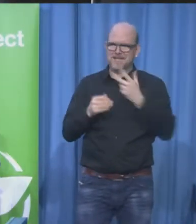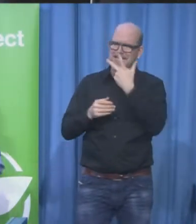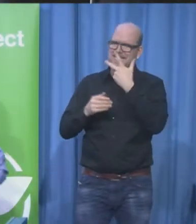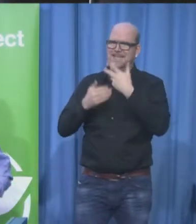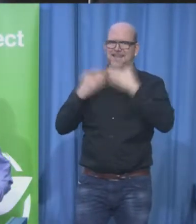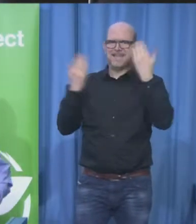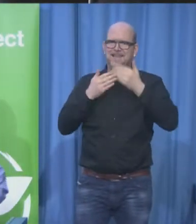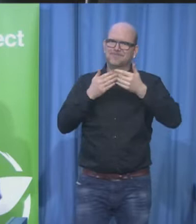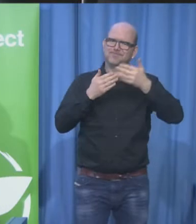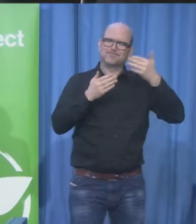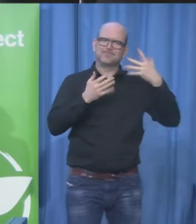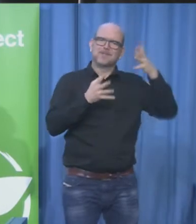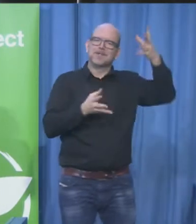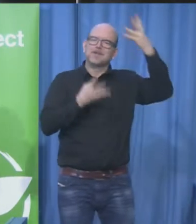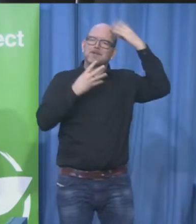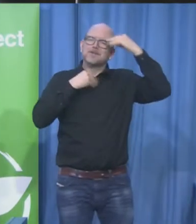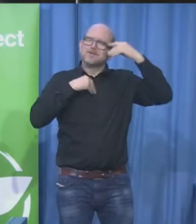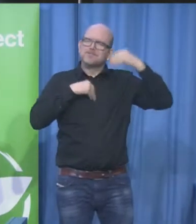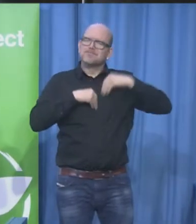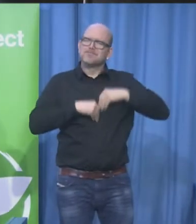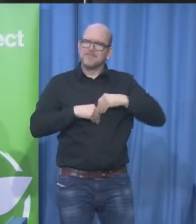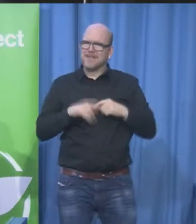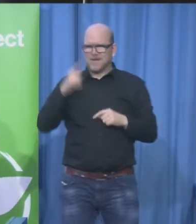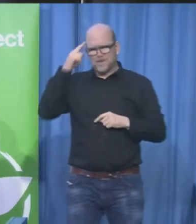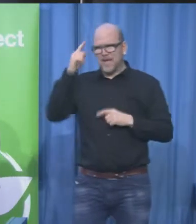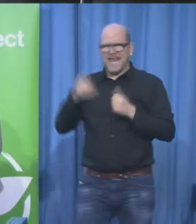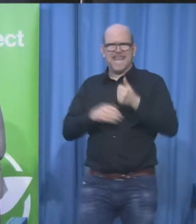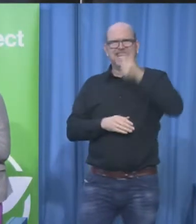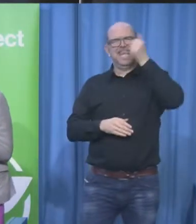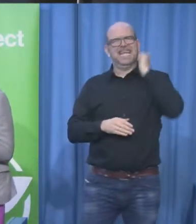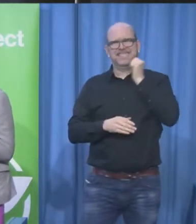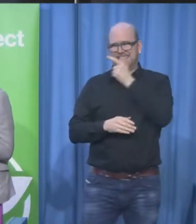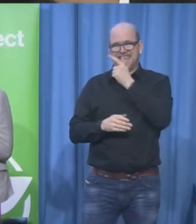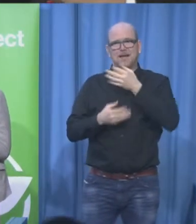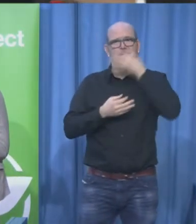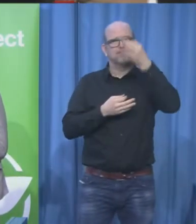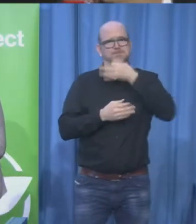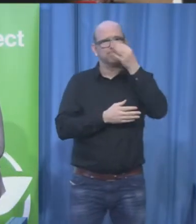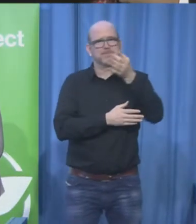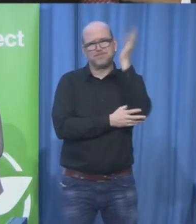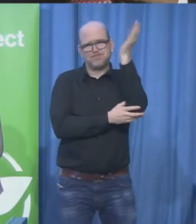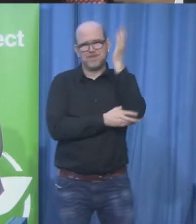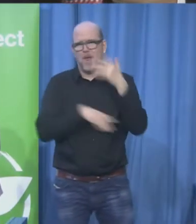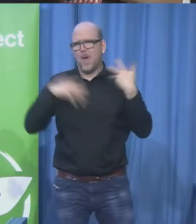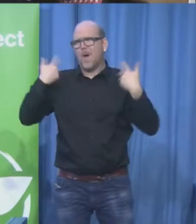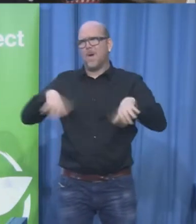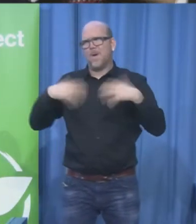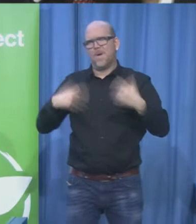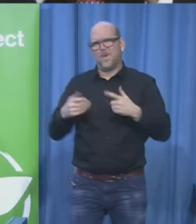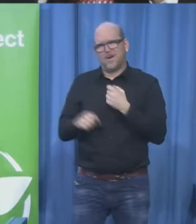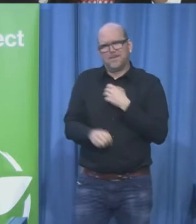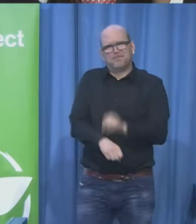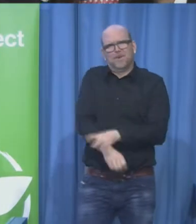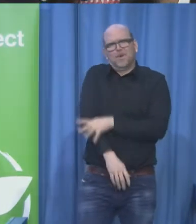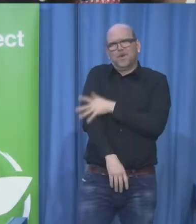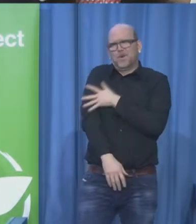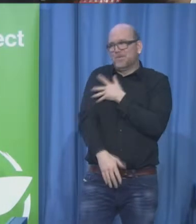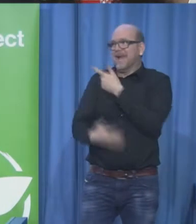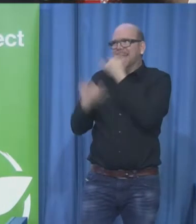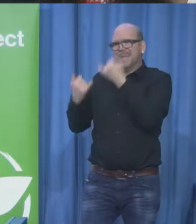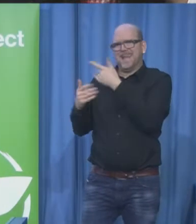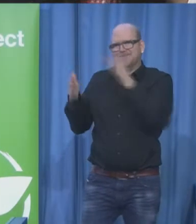away last night, and thank you so much for your contribution, but what did you get from being here? I think the key to this conference and the essence of